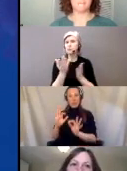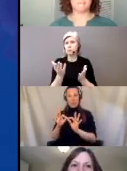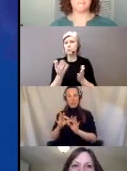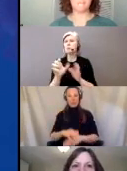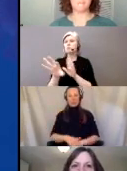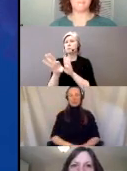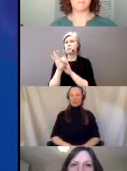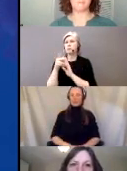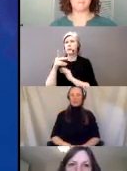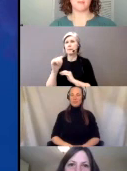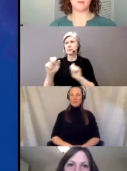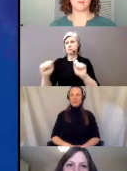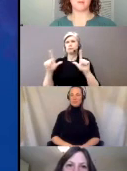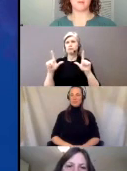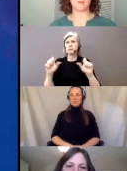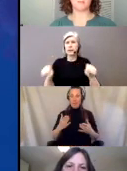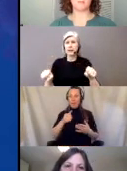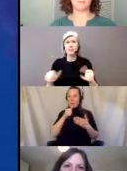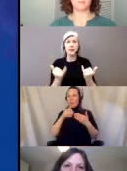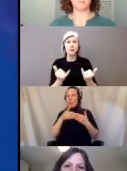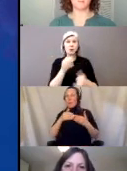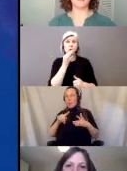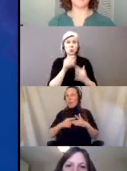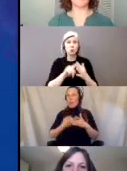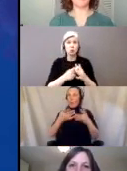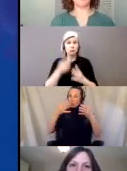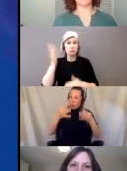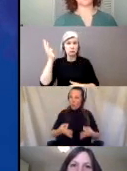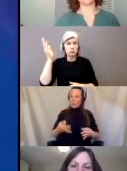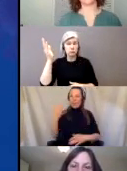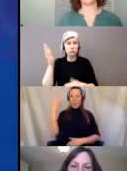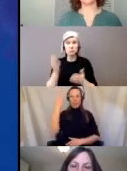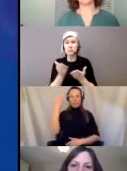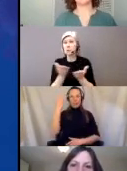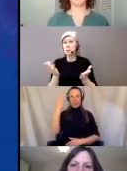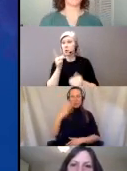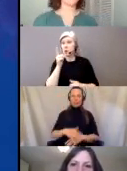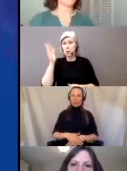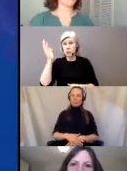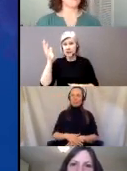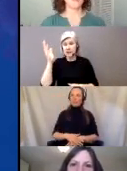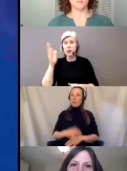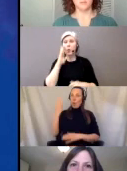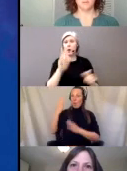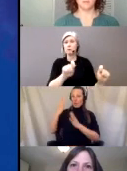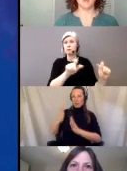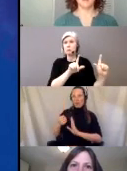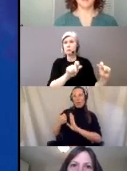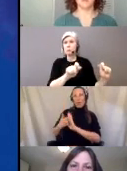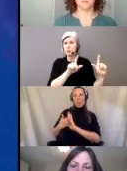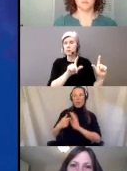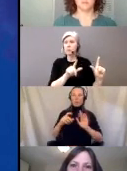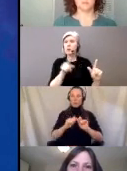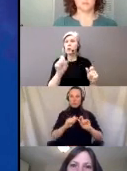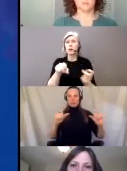we will begin the formal presentation. Presenters will share their screens, and you have the option to view the presentation in French